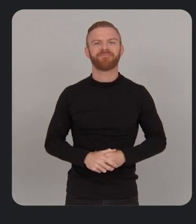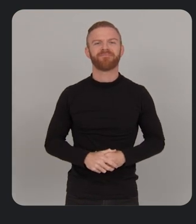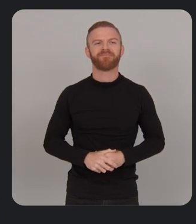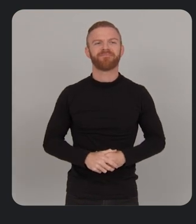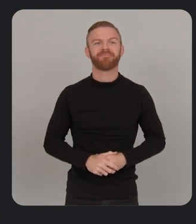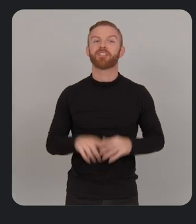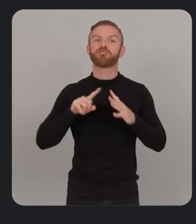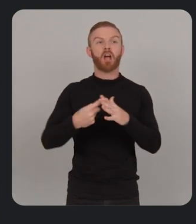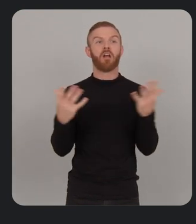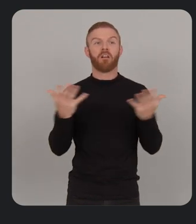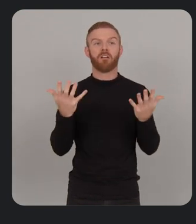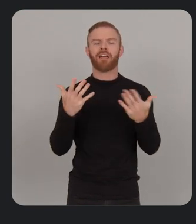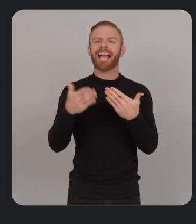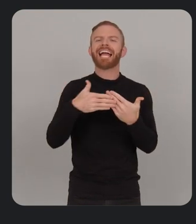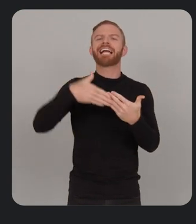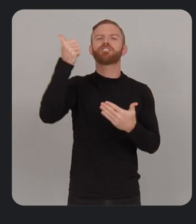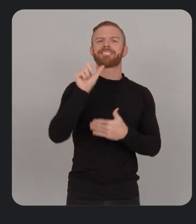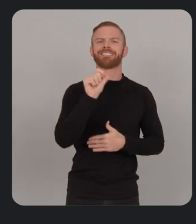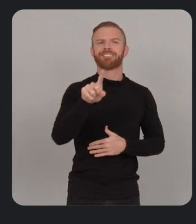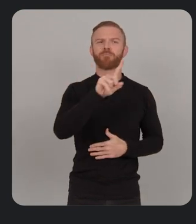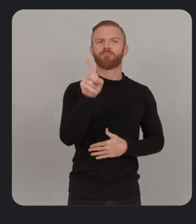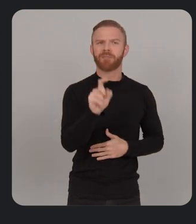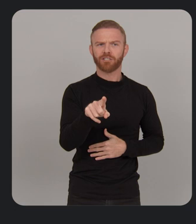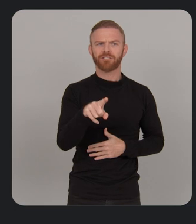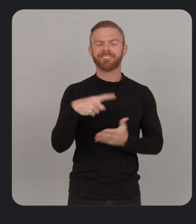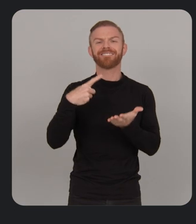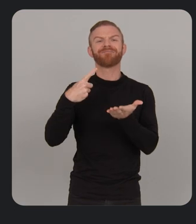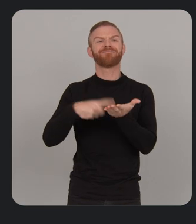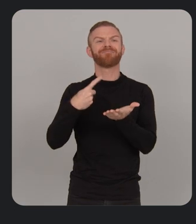It all starts with making it easier to ask questions.